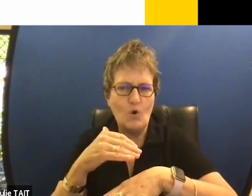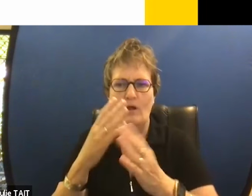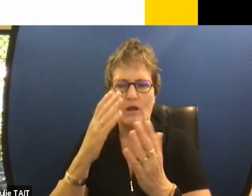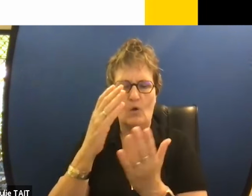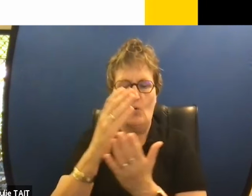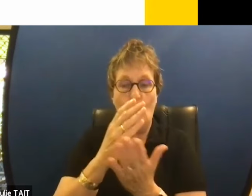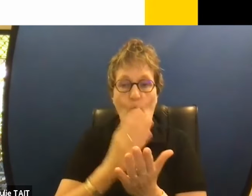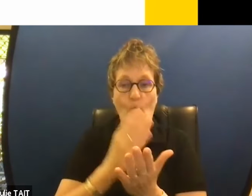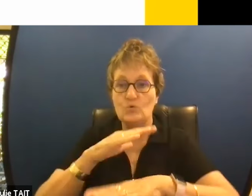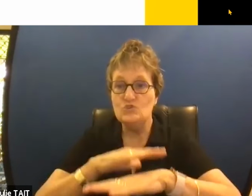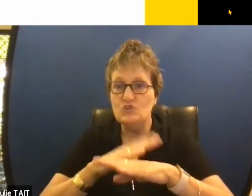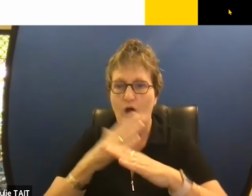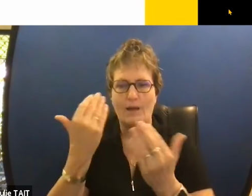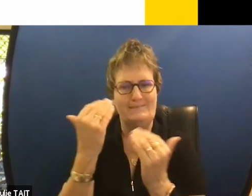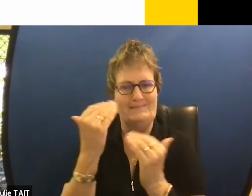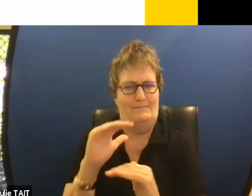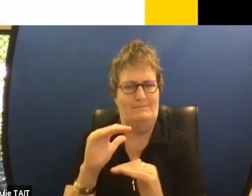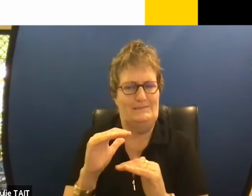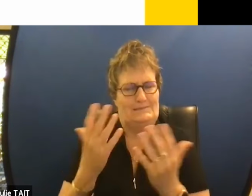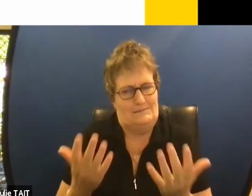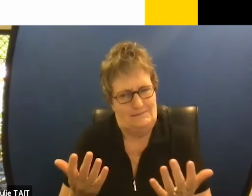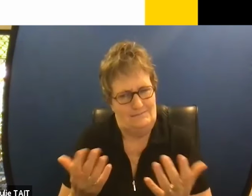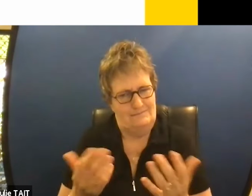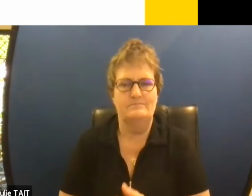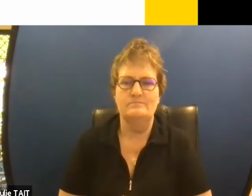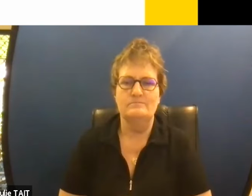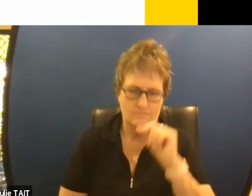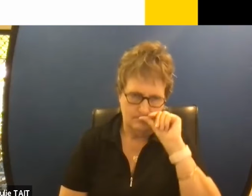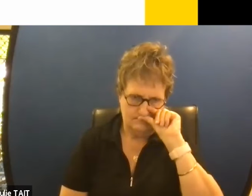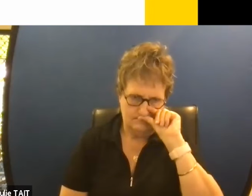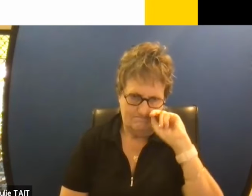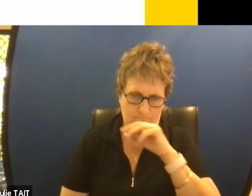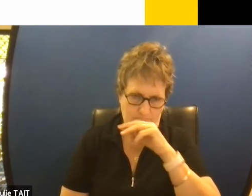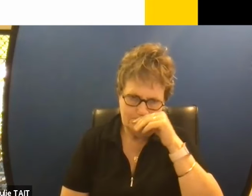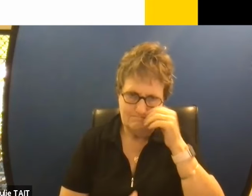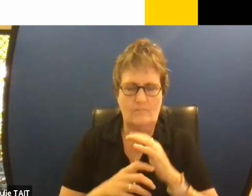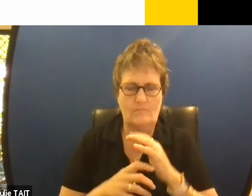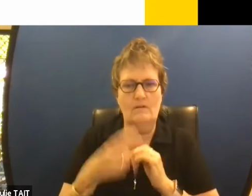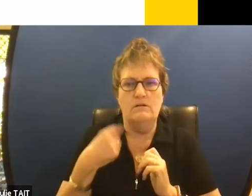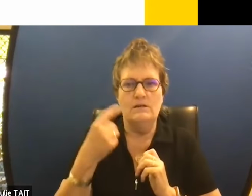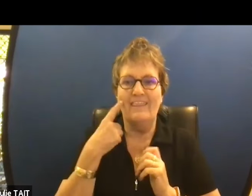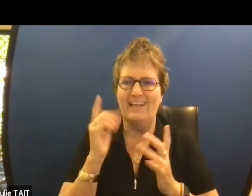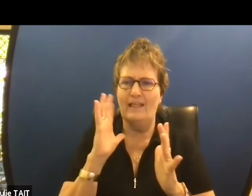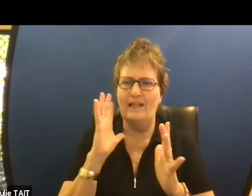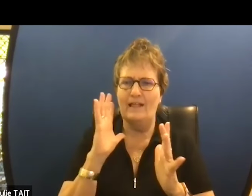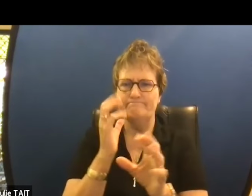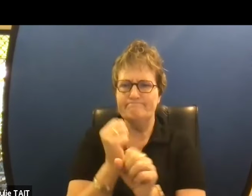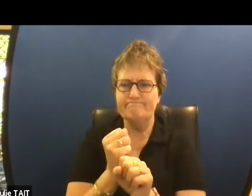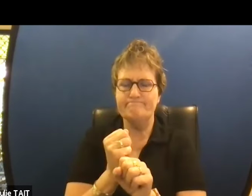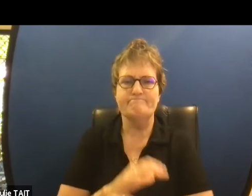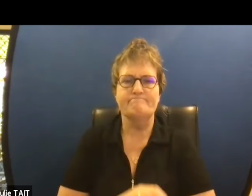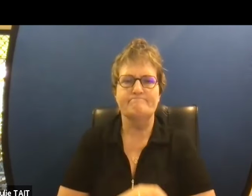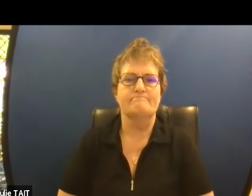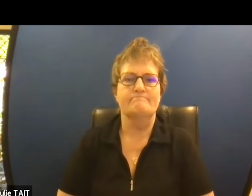how much of this you can do is always limited. I think that's the end, May. Yep.